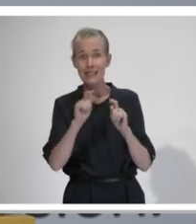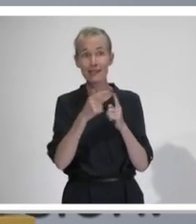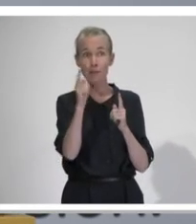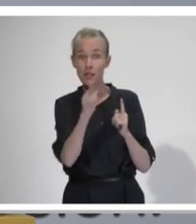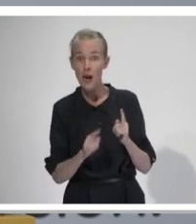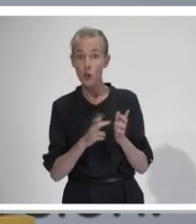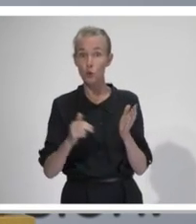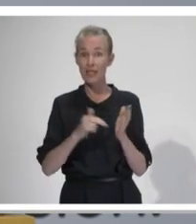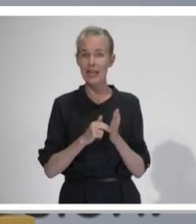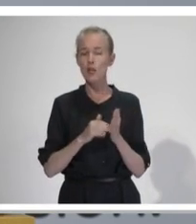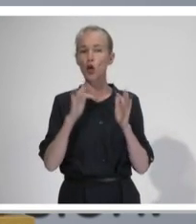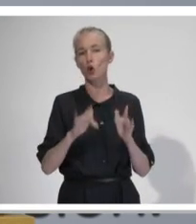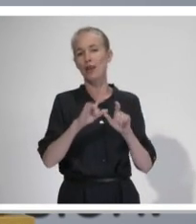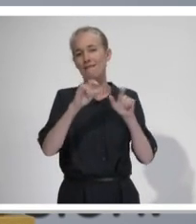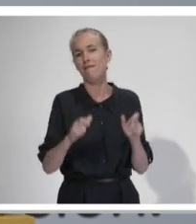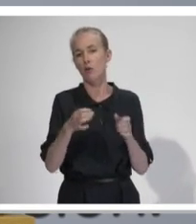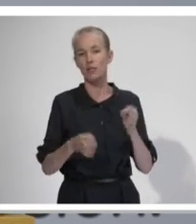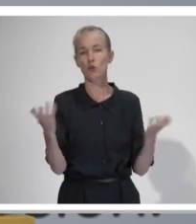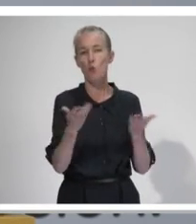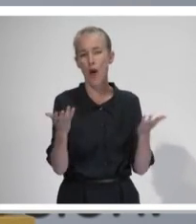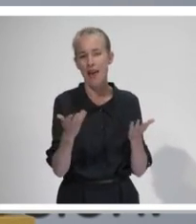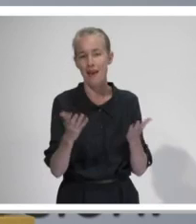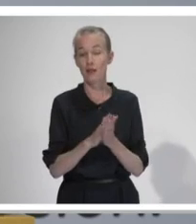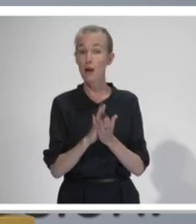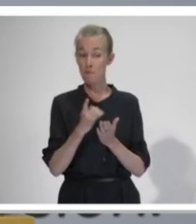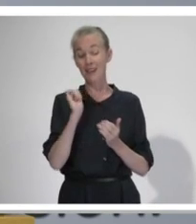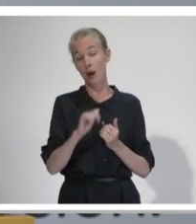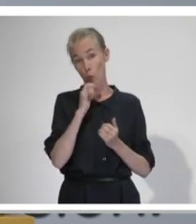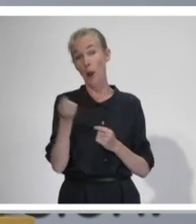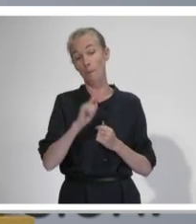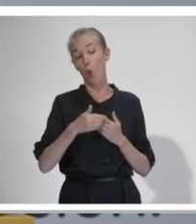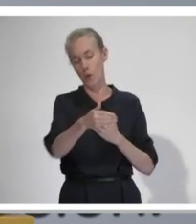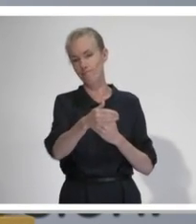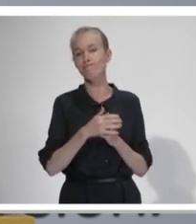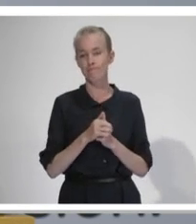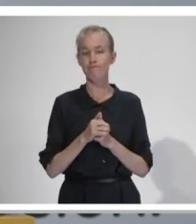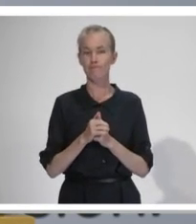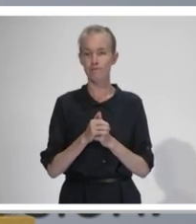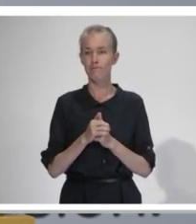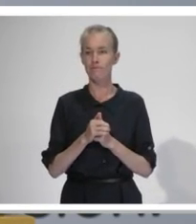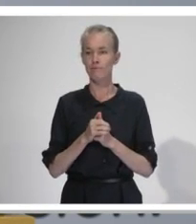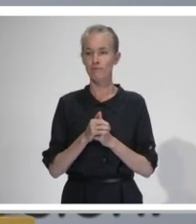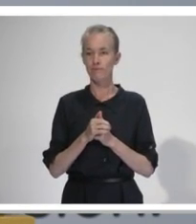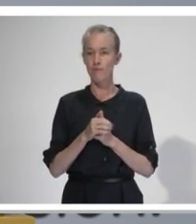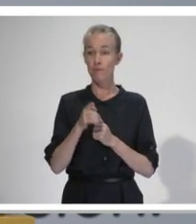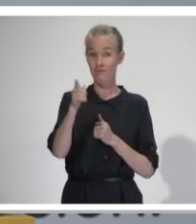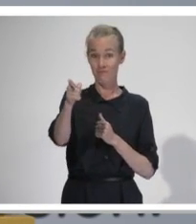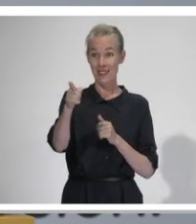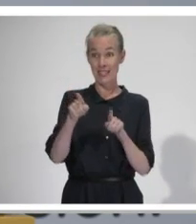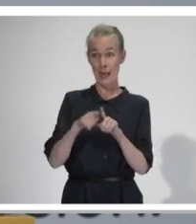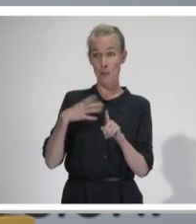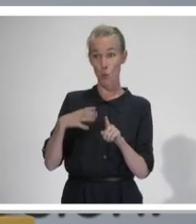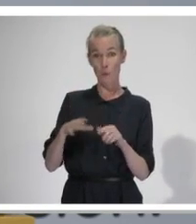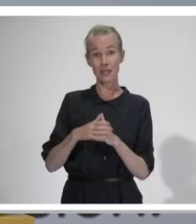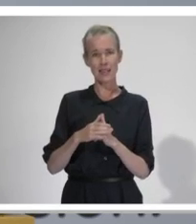like, but that is part of our surveillance plan going forward for COVID-19. We'll just come over to you. We'll just come over here. You mentioned testing would be undertaken in